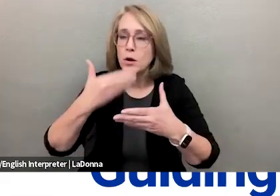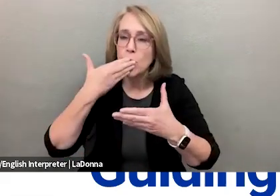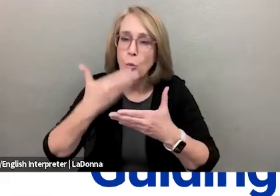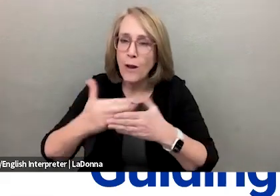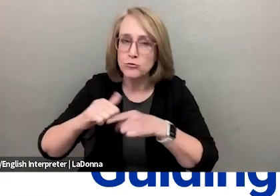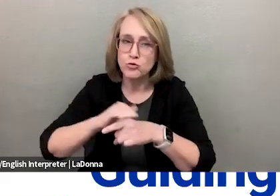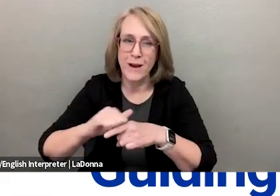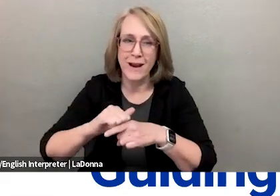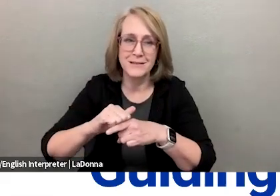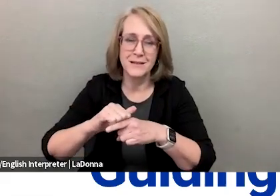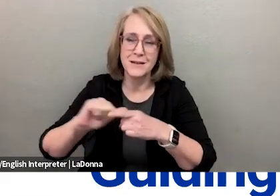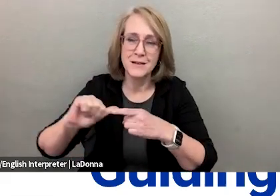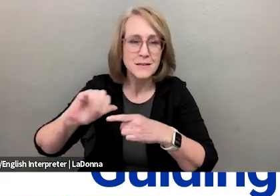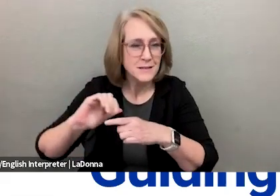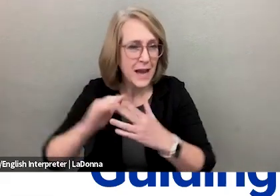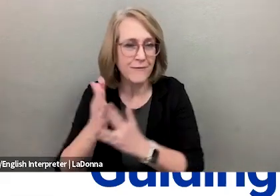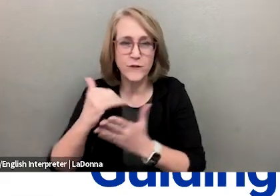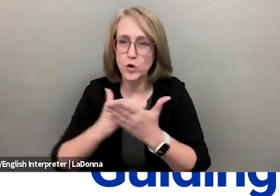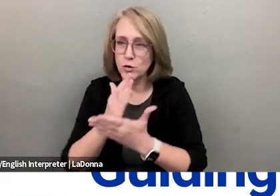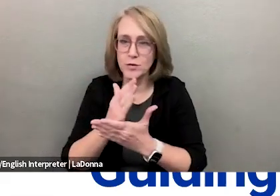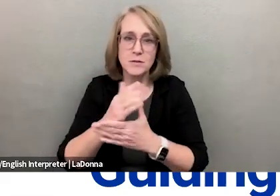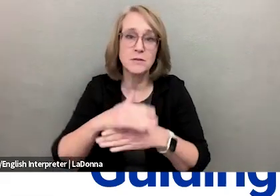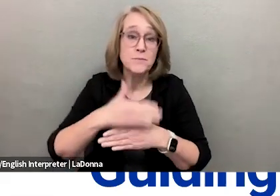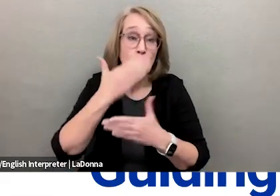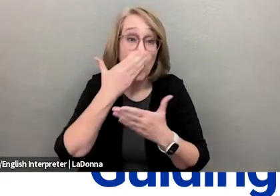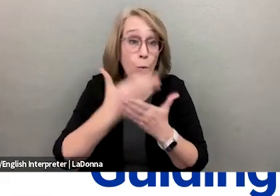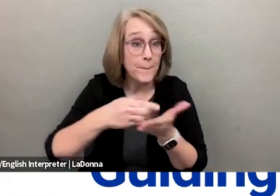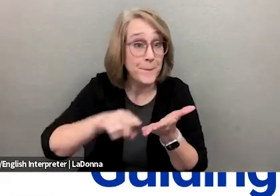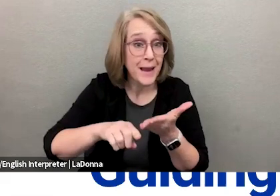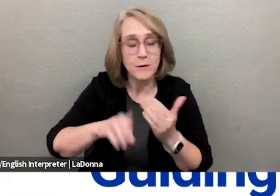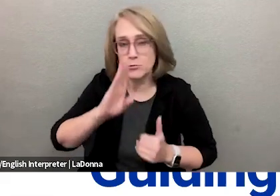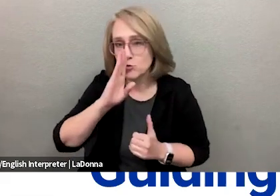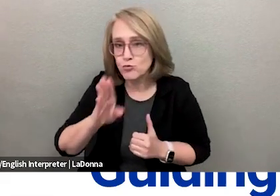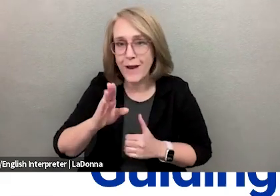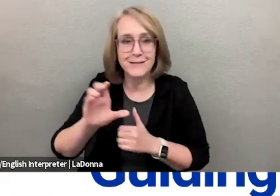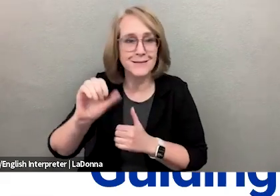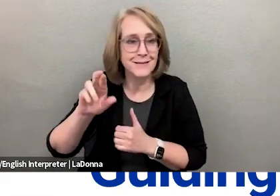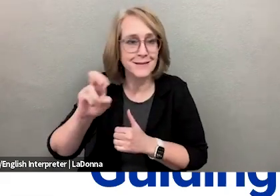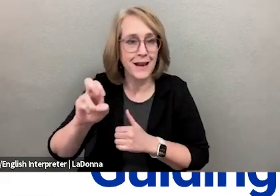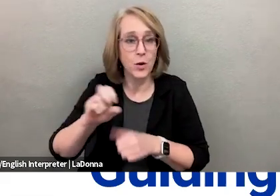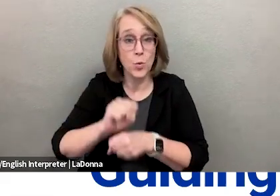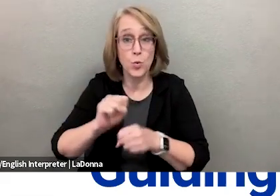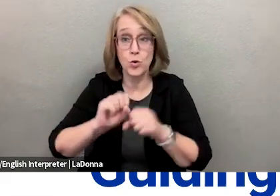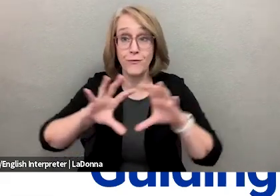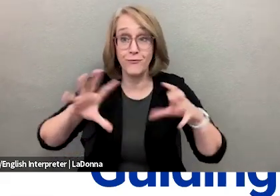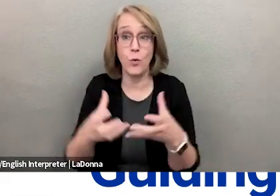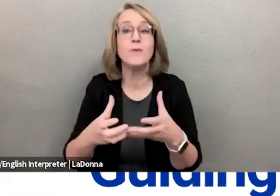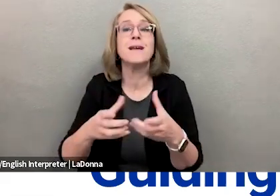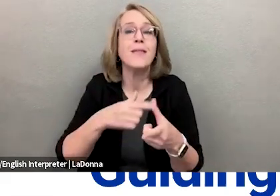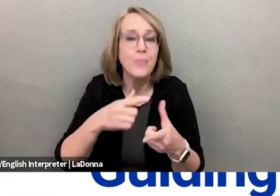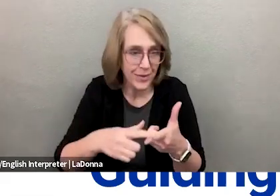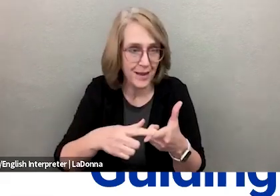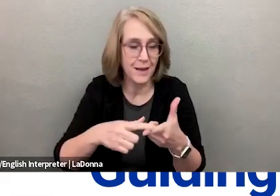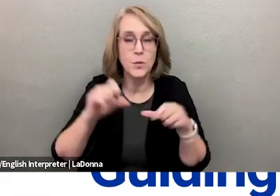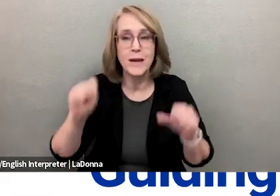family caregivers and those they support have access to reliable, trusted, and affordable paid supports and assistance when